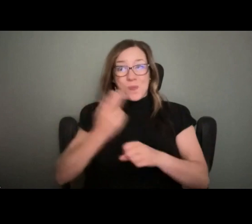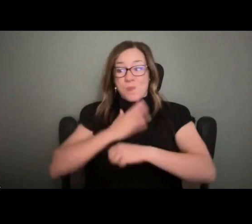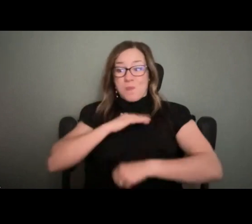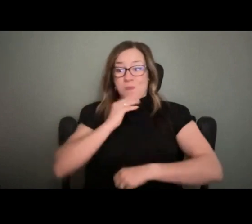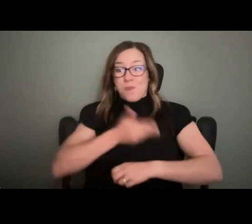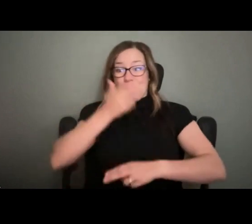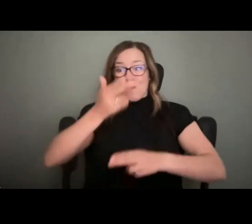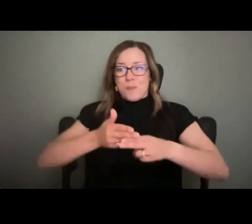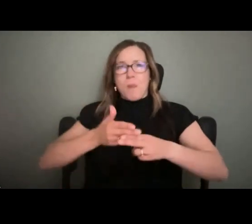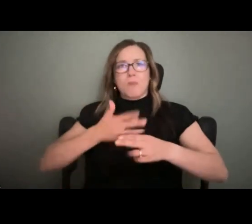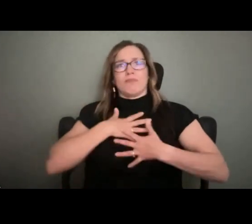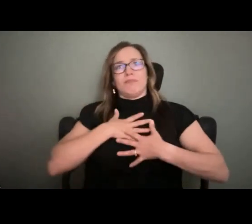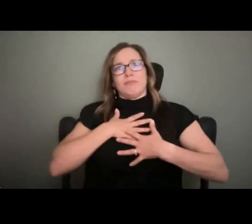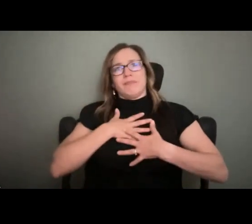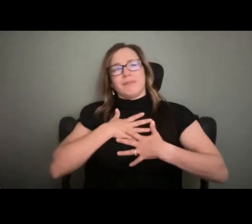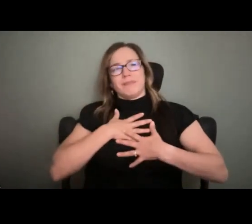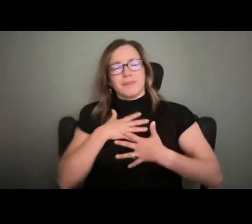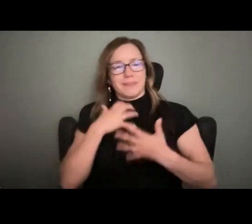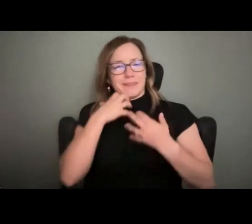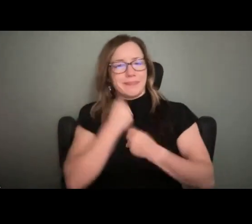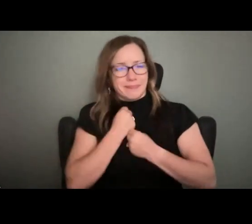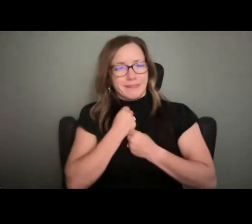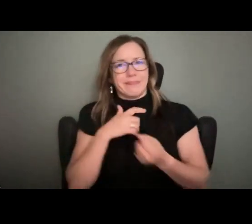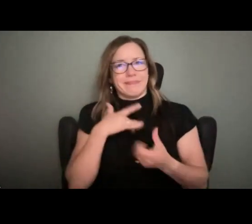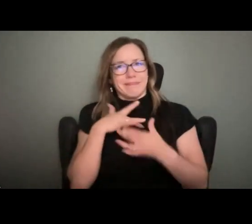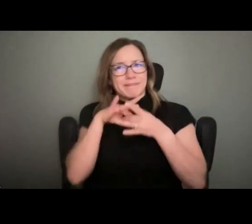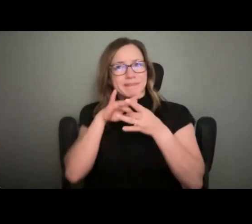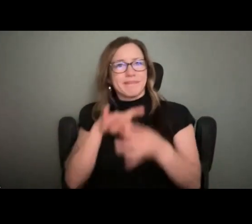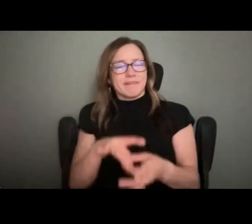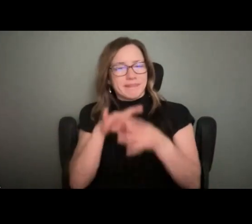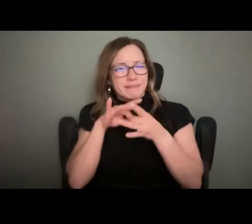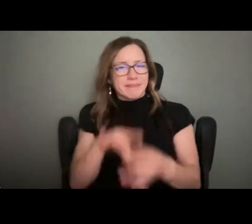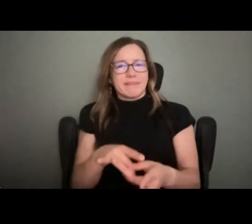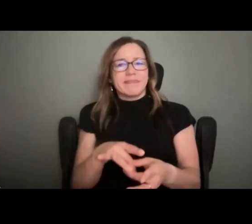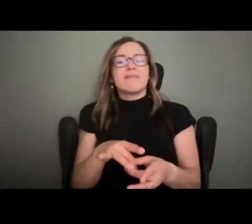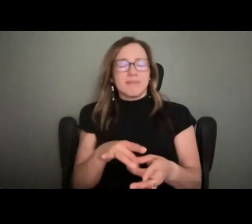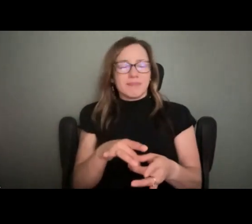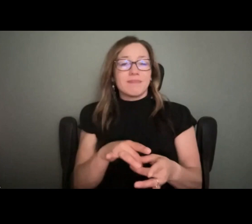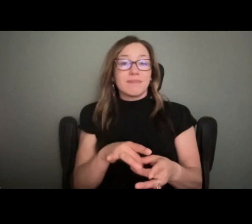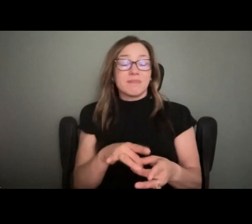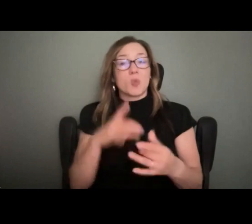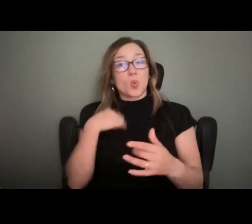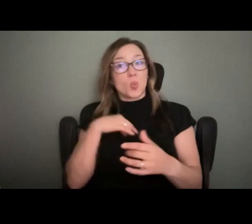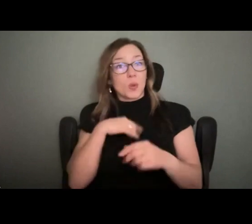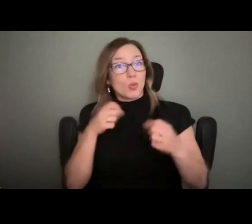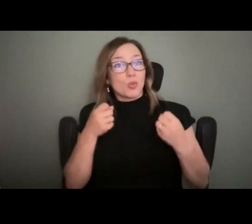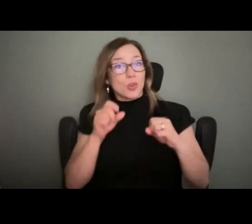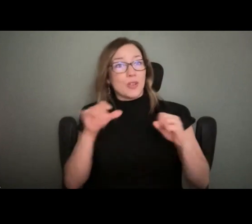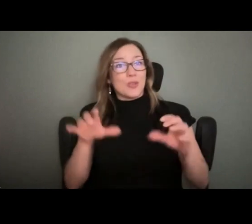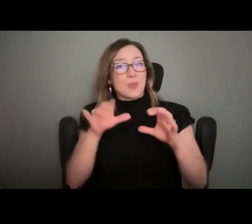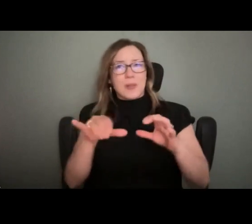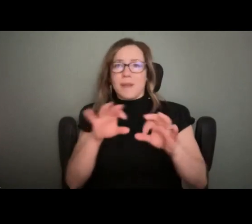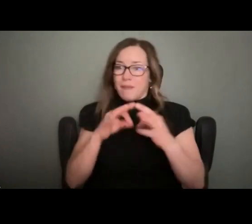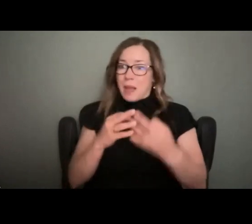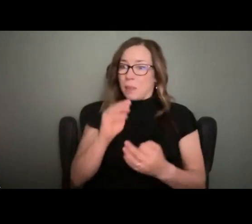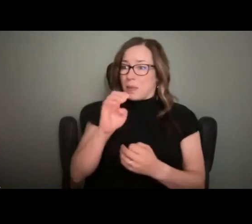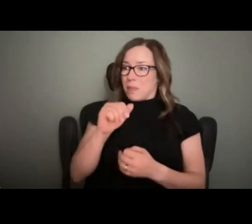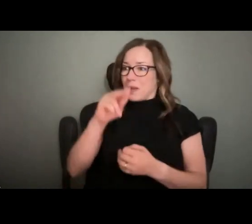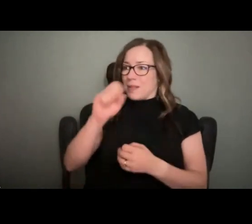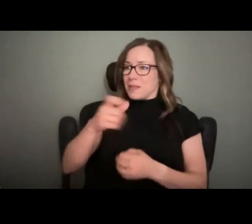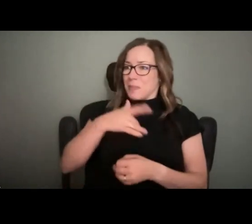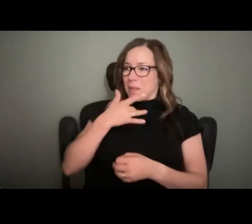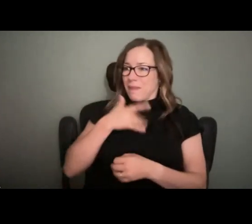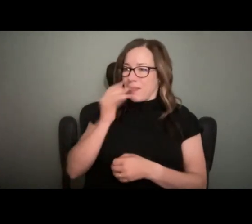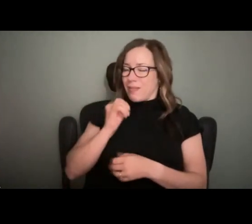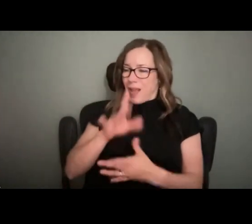the world to us. We found a place that we belong." And that's what we're trying to do at Family Means, is help people feel like they belong